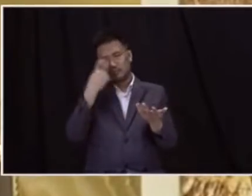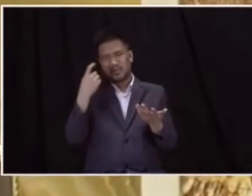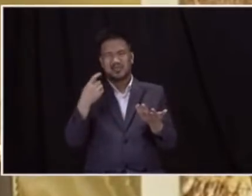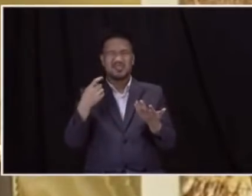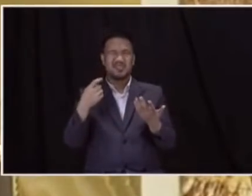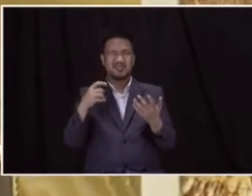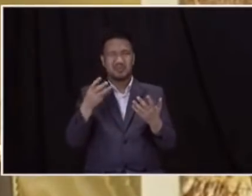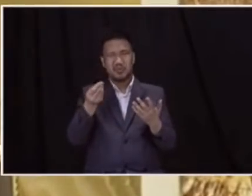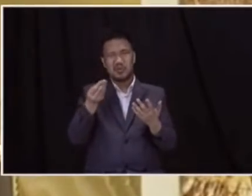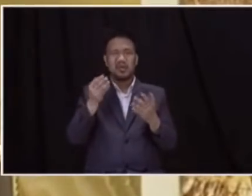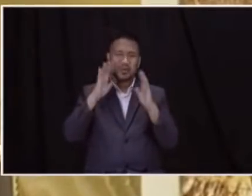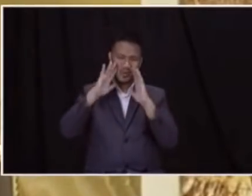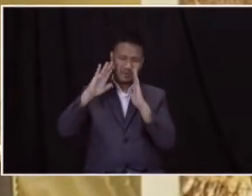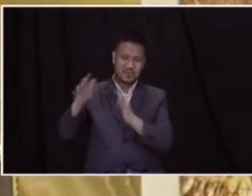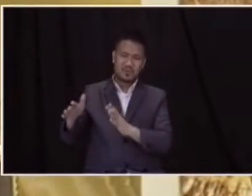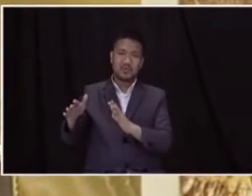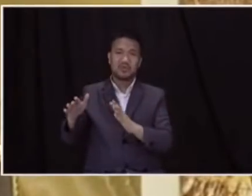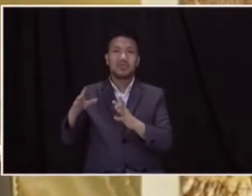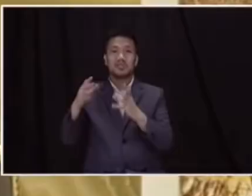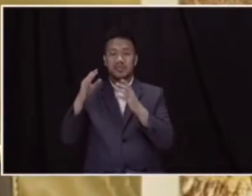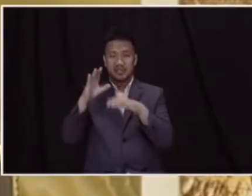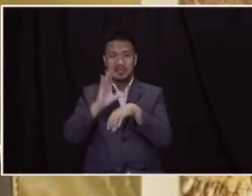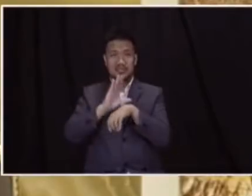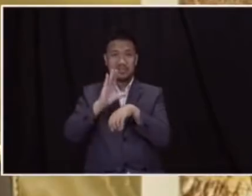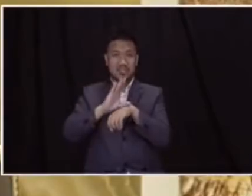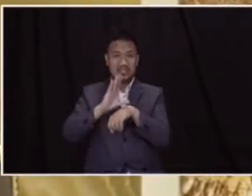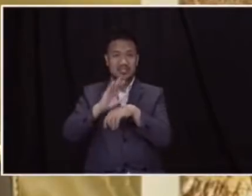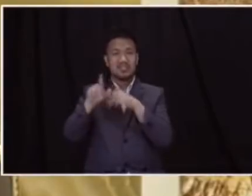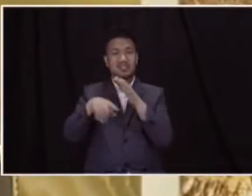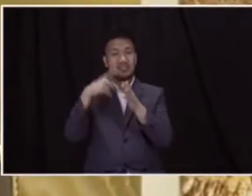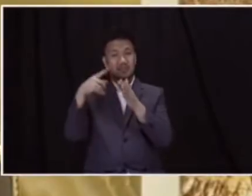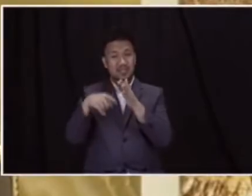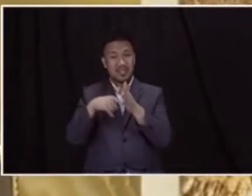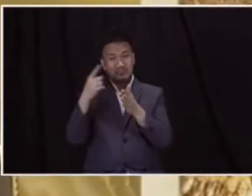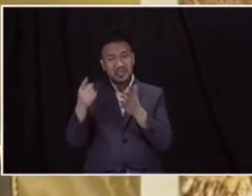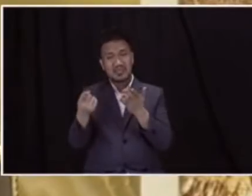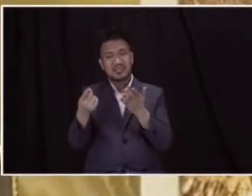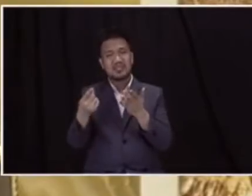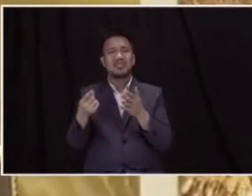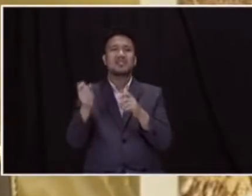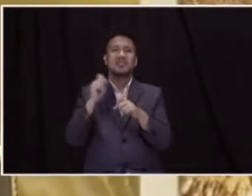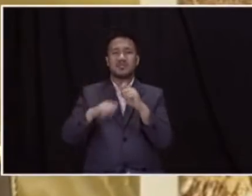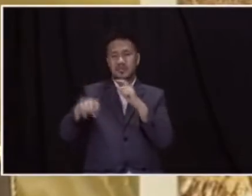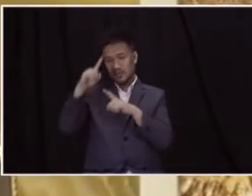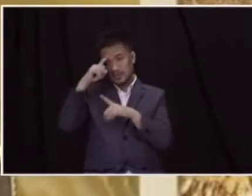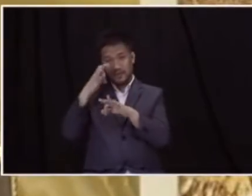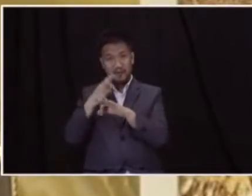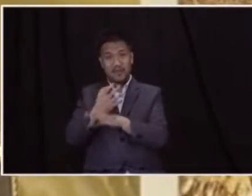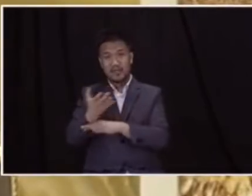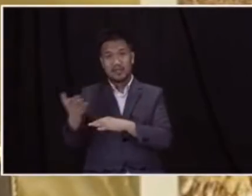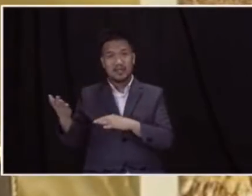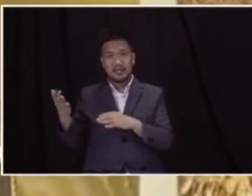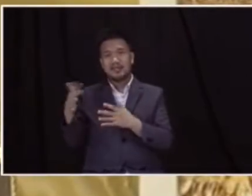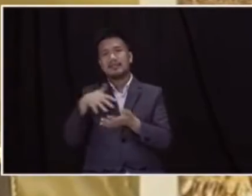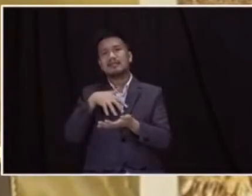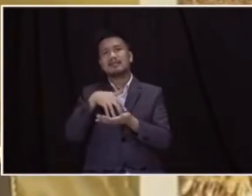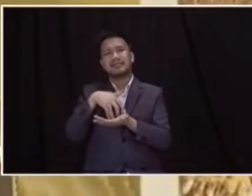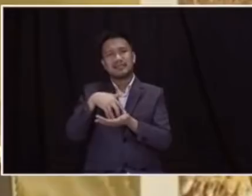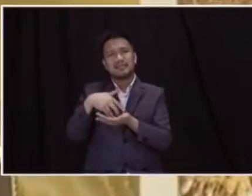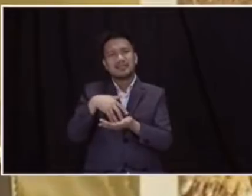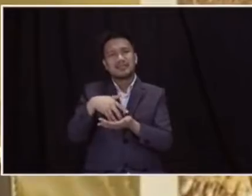attention given them by the church sometimes, their faith is as fragile as